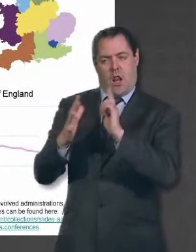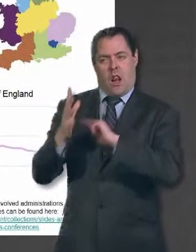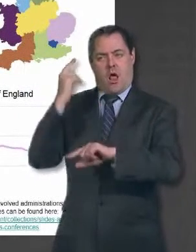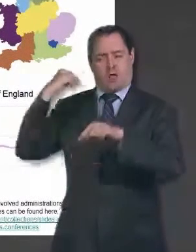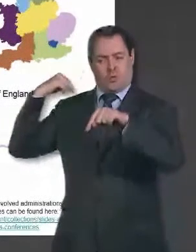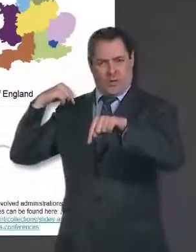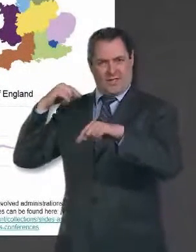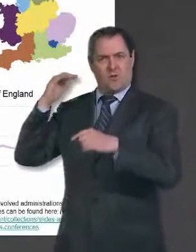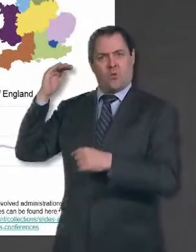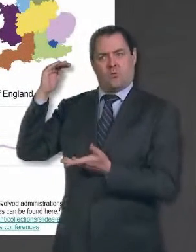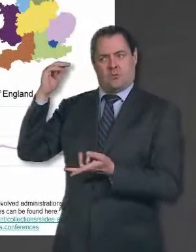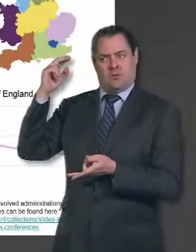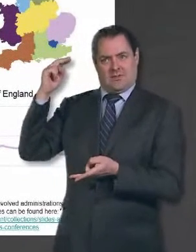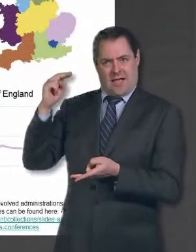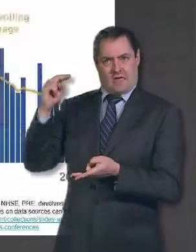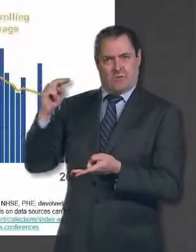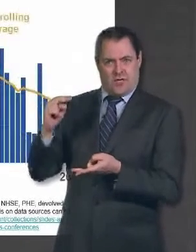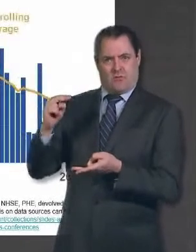country.